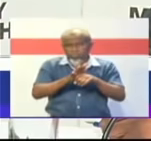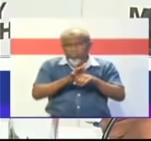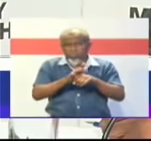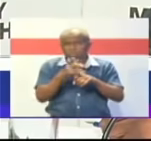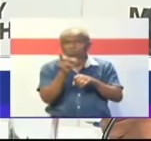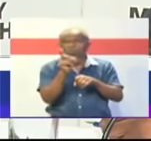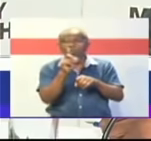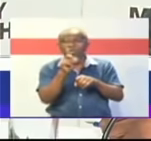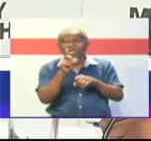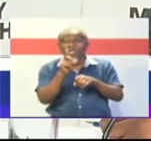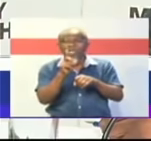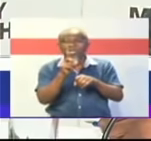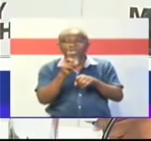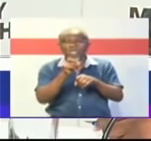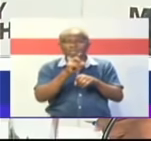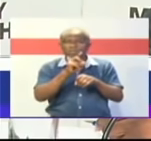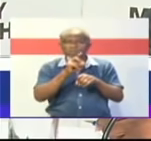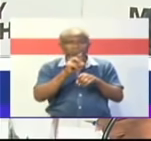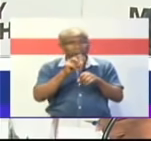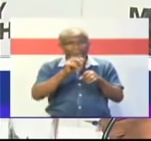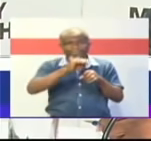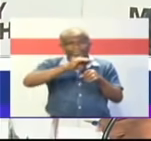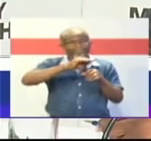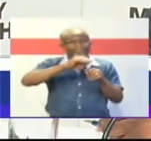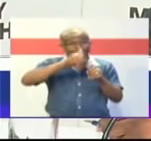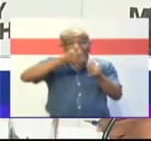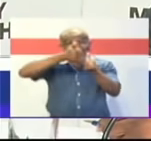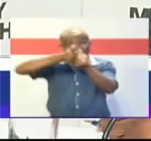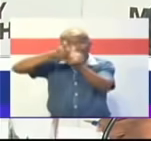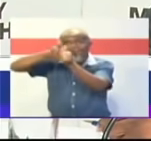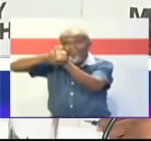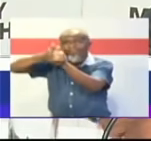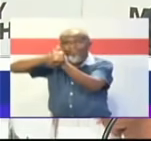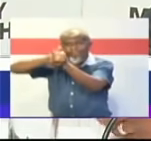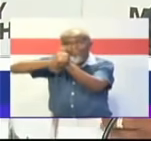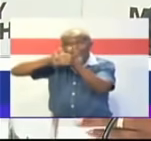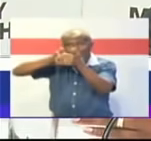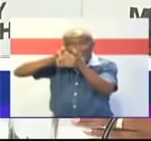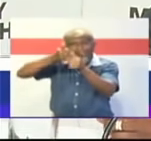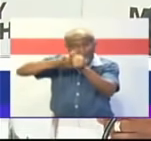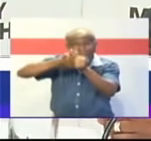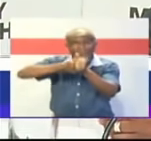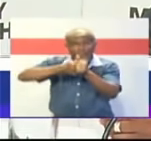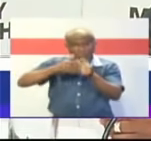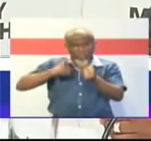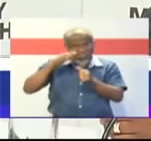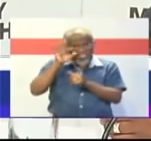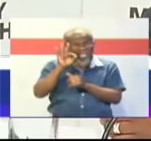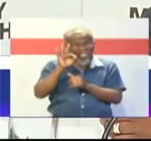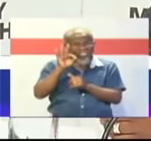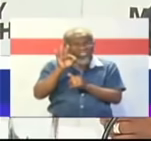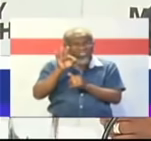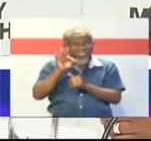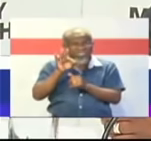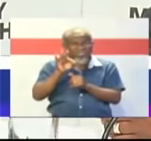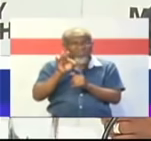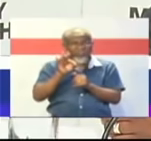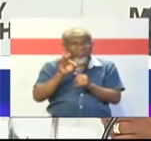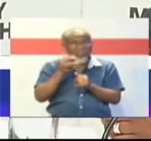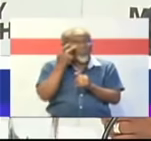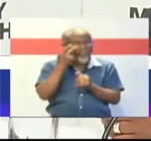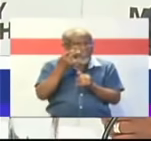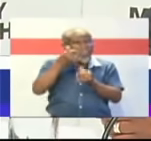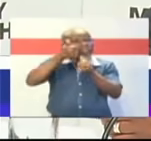in almost every community or every county so far that we have. So we have 9 counties, and we've seen